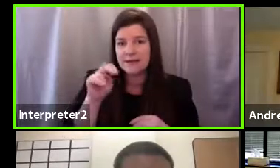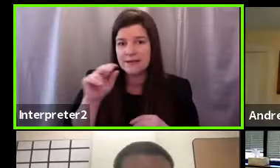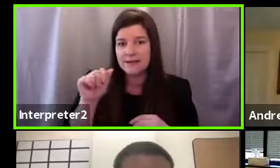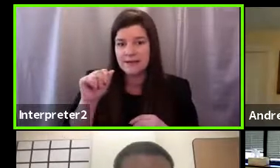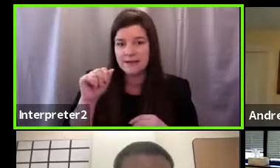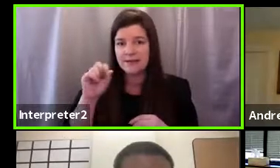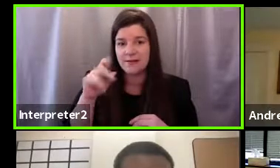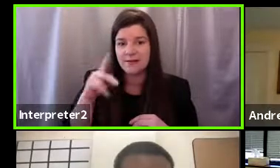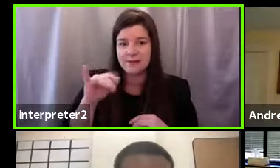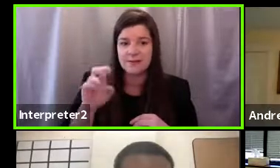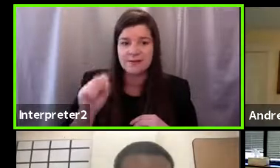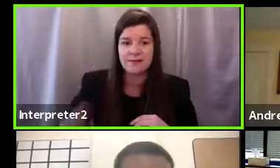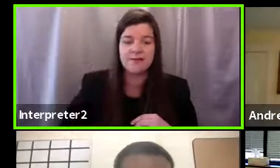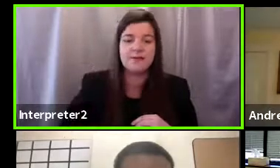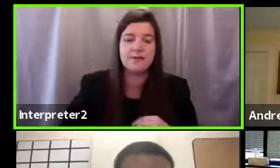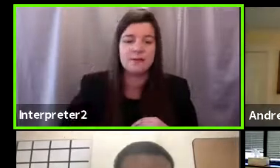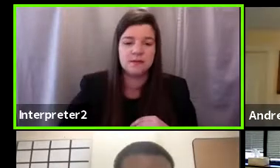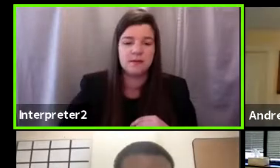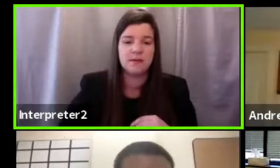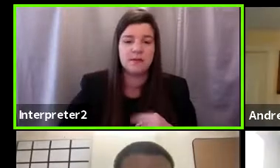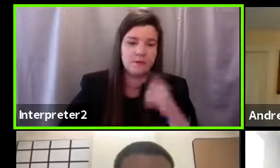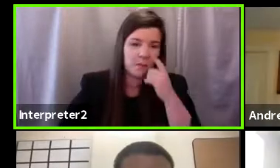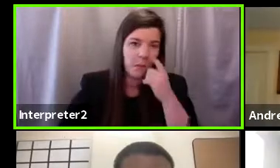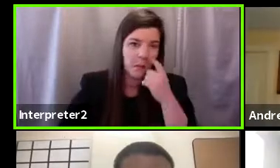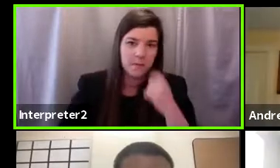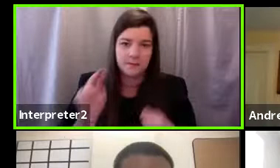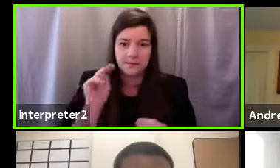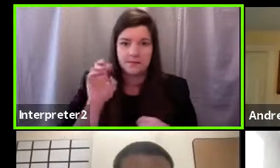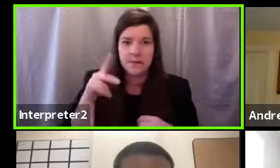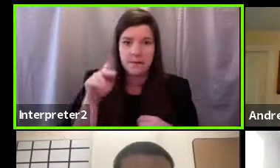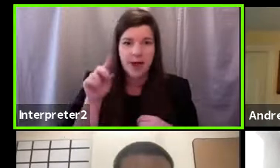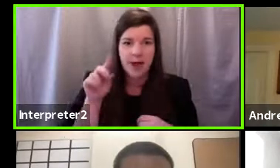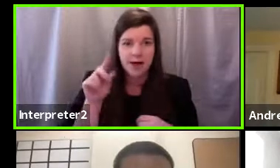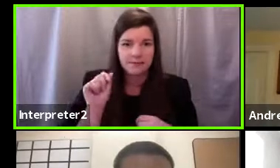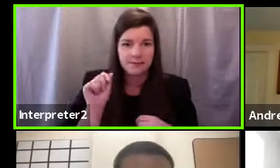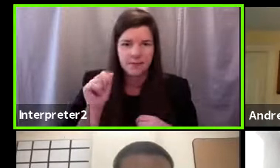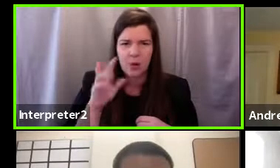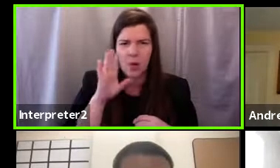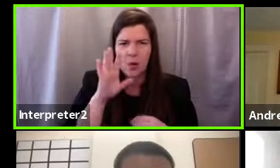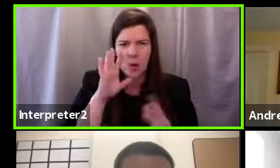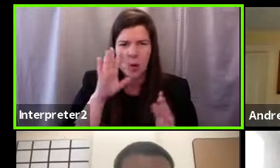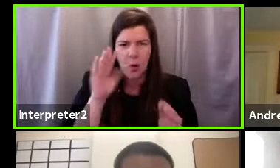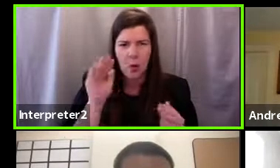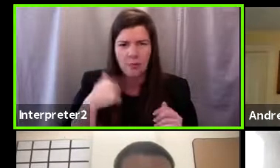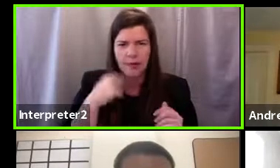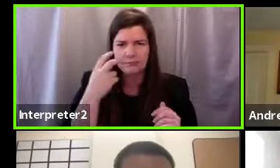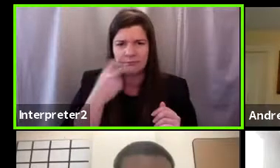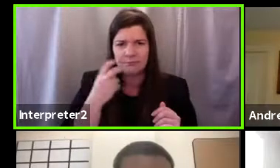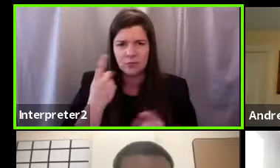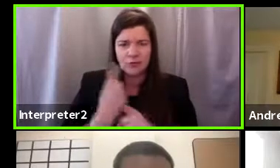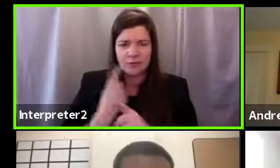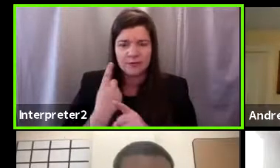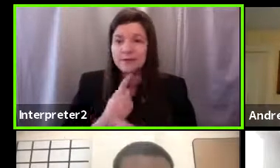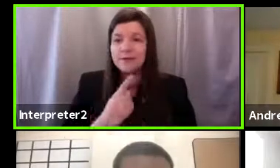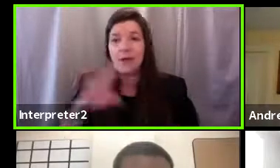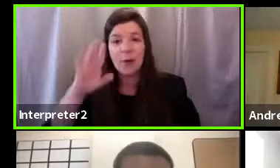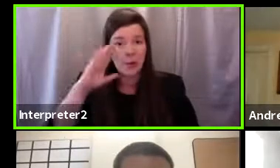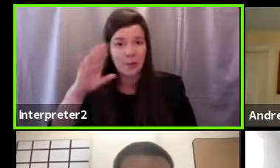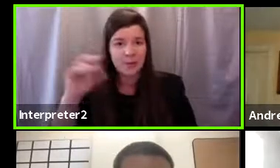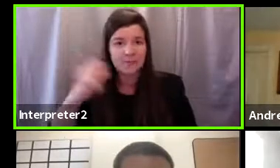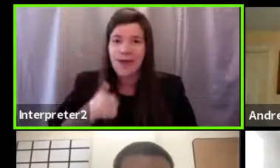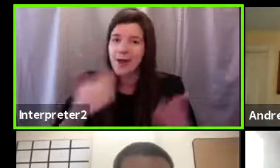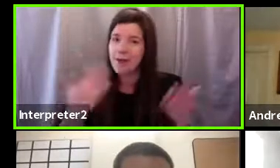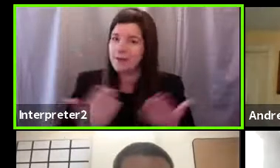Napata. Hope I pronounced that correctly. I apologize if I didn't. Yes, I'm here for information